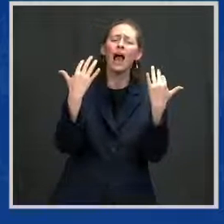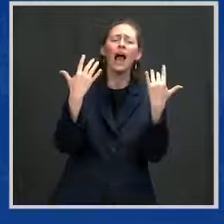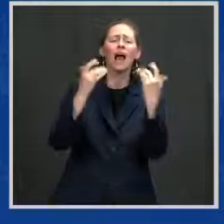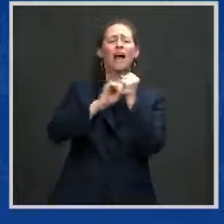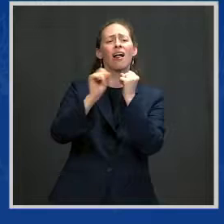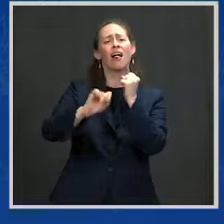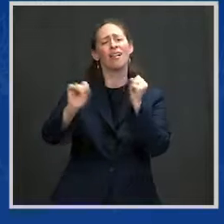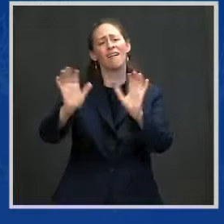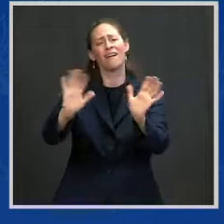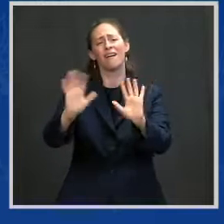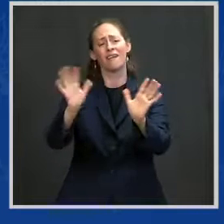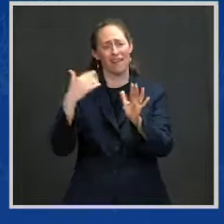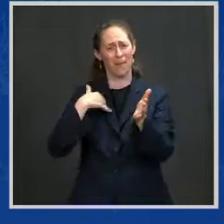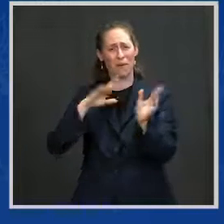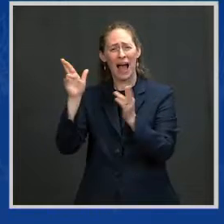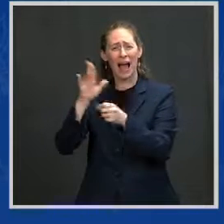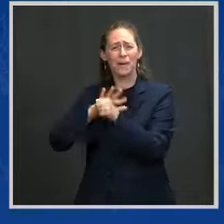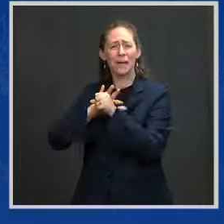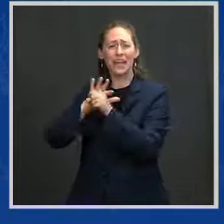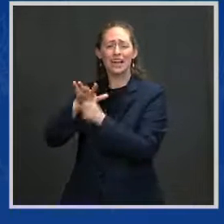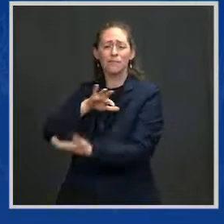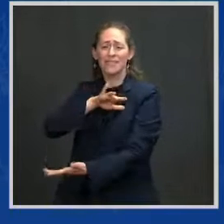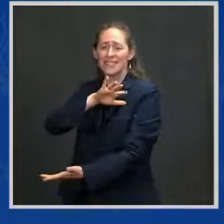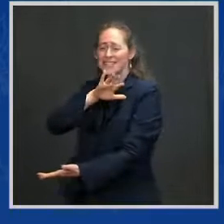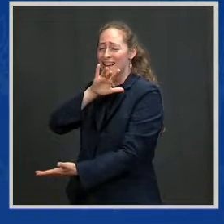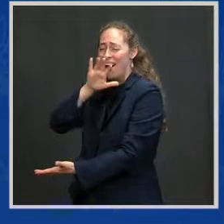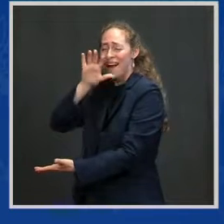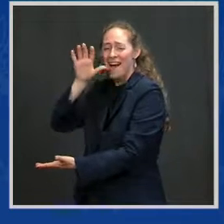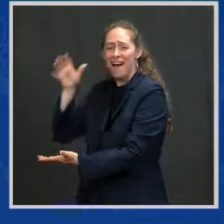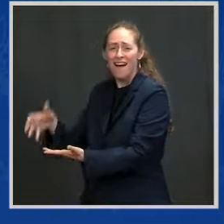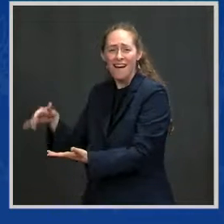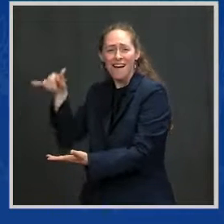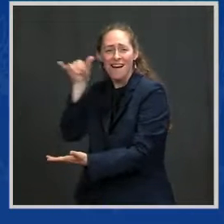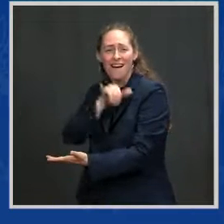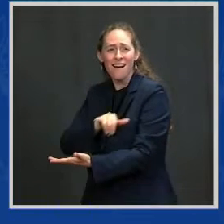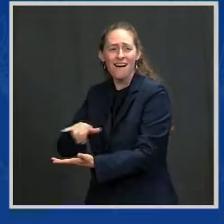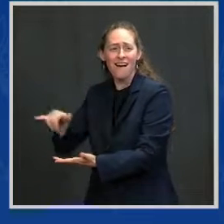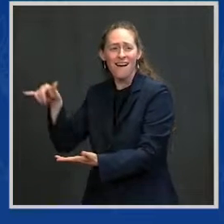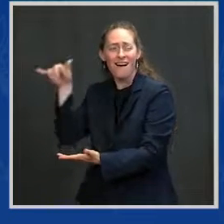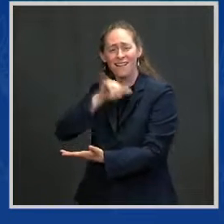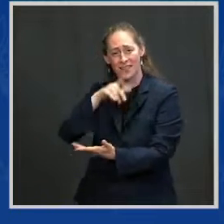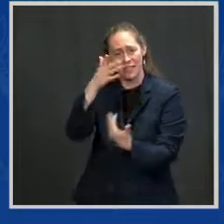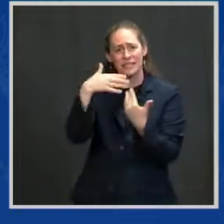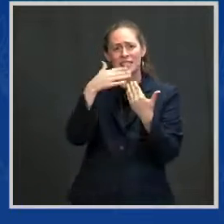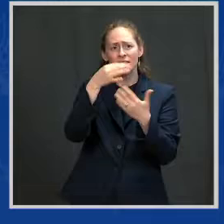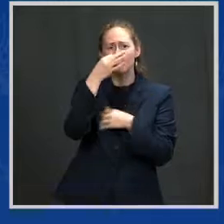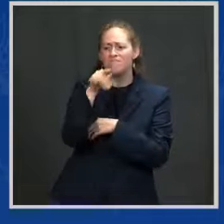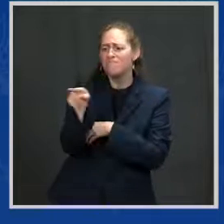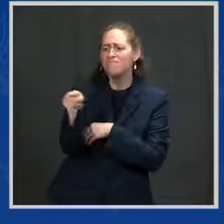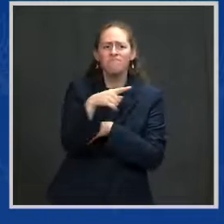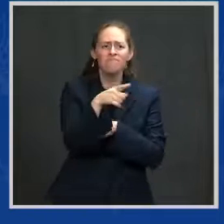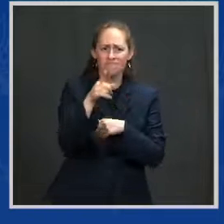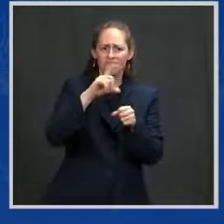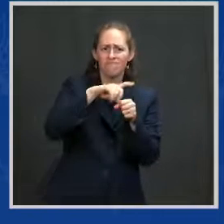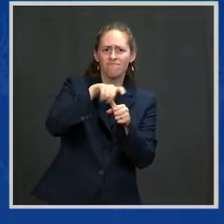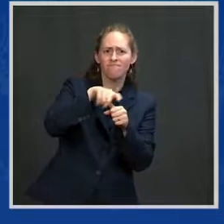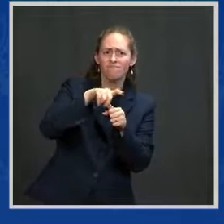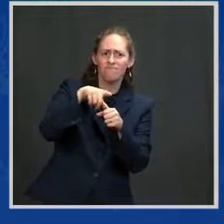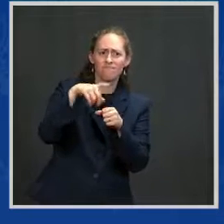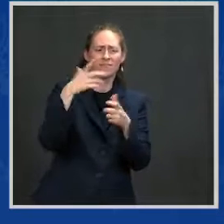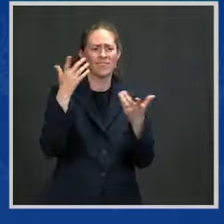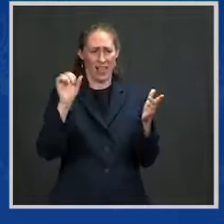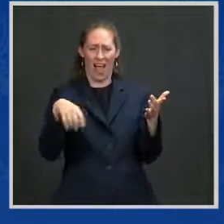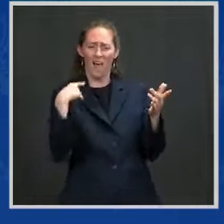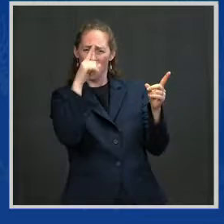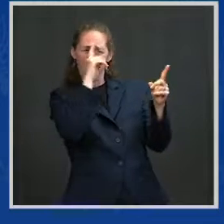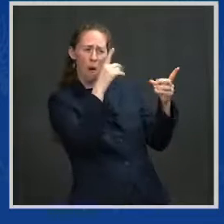plenty vaccinations. Plenty of sites. We have more work to do to beat this virus.